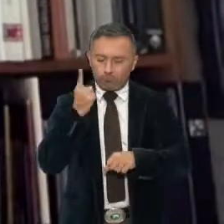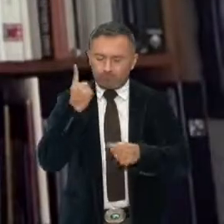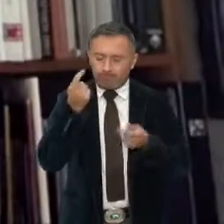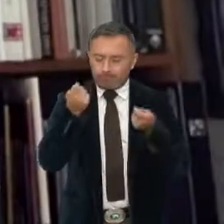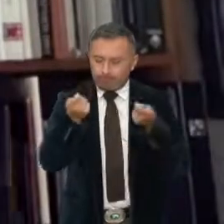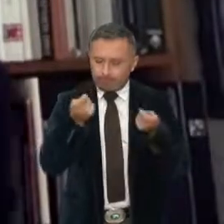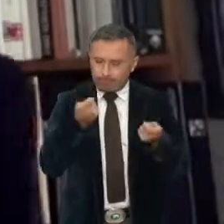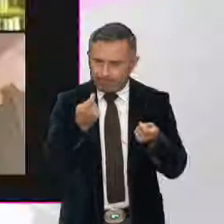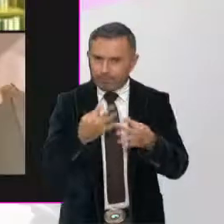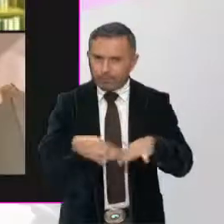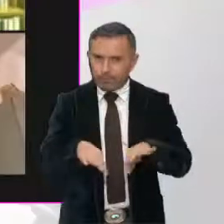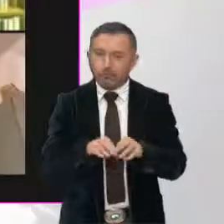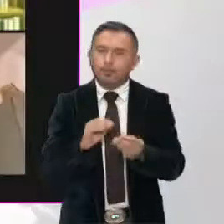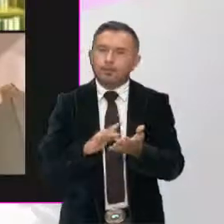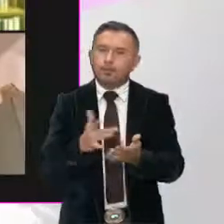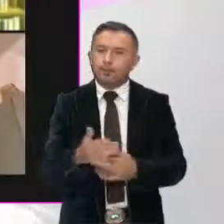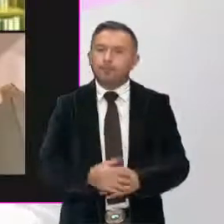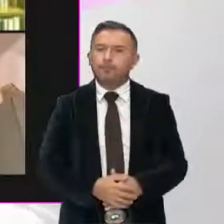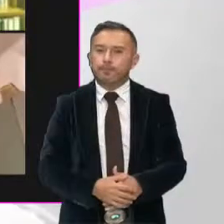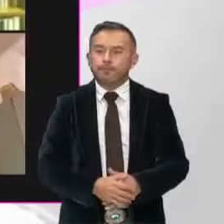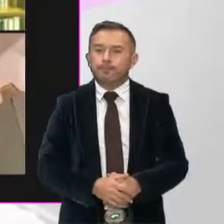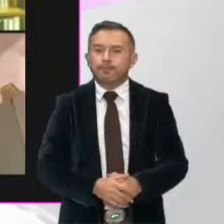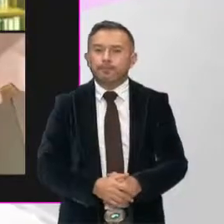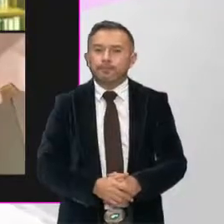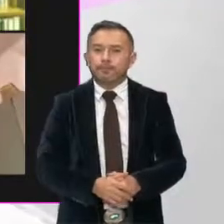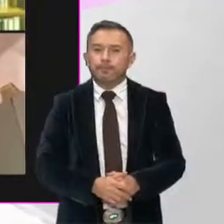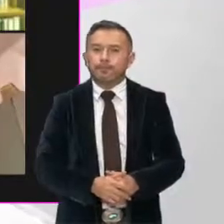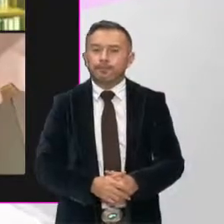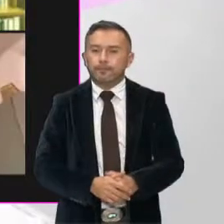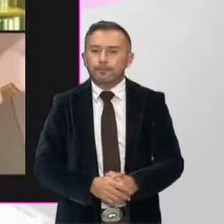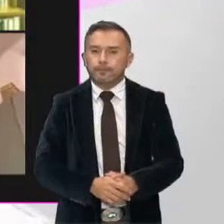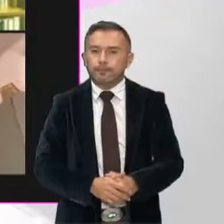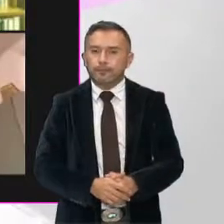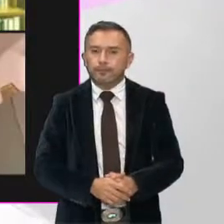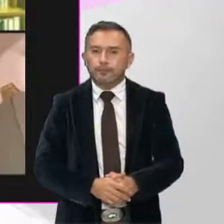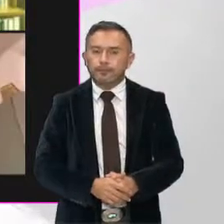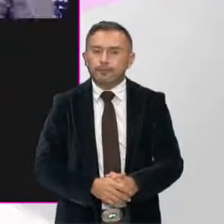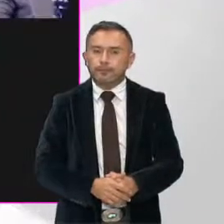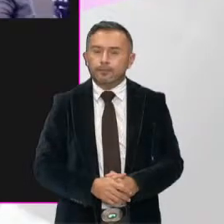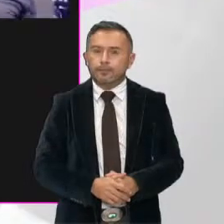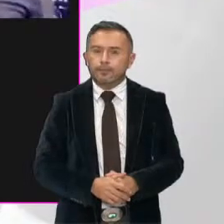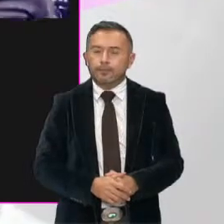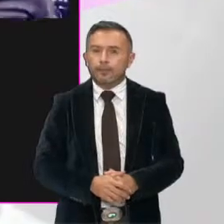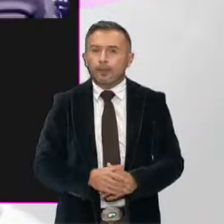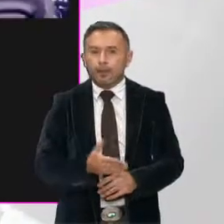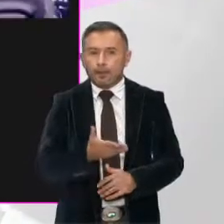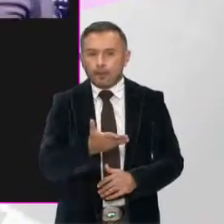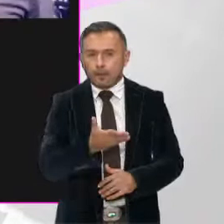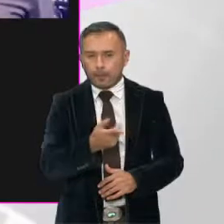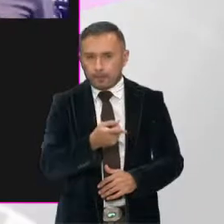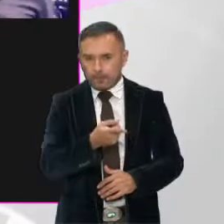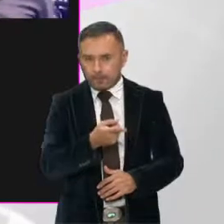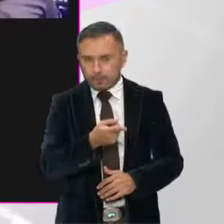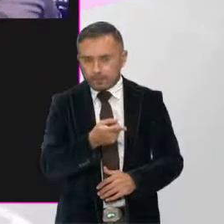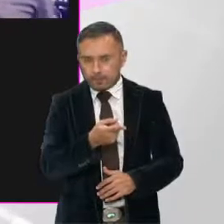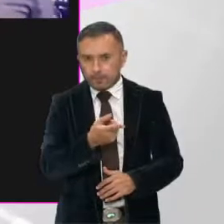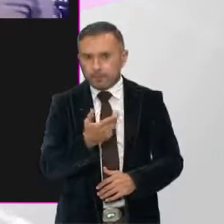about your responsibility as a political leader and our moderation to that. Thank you very